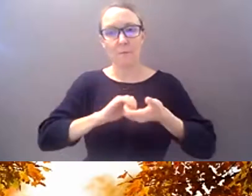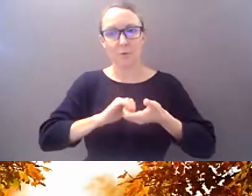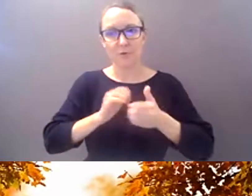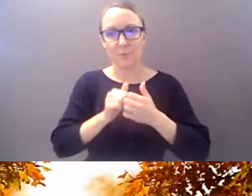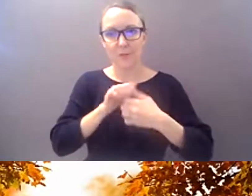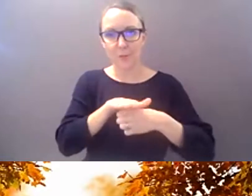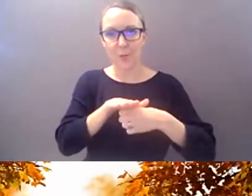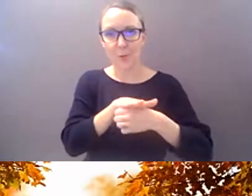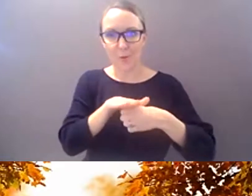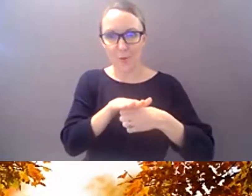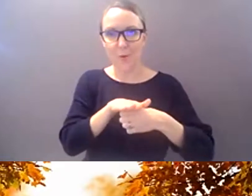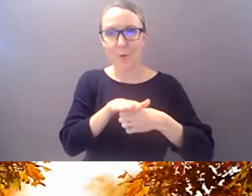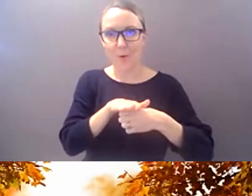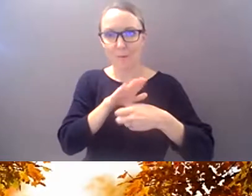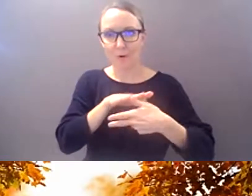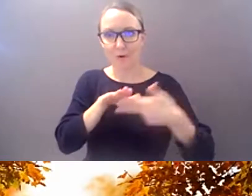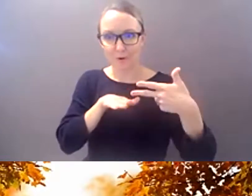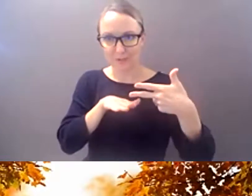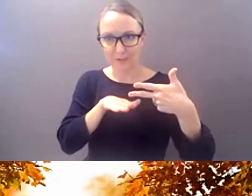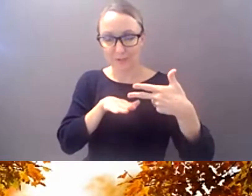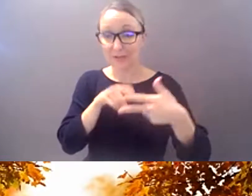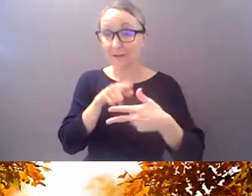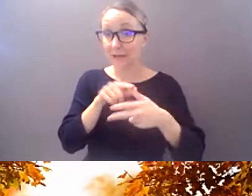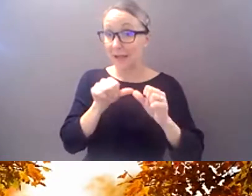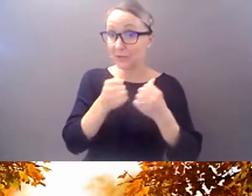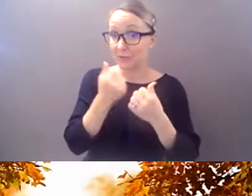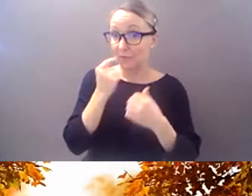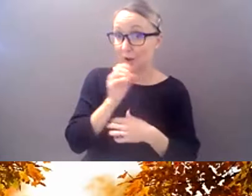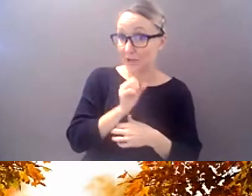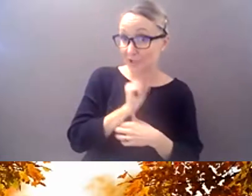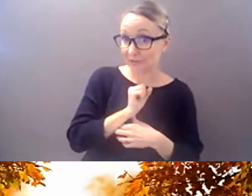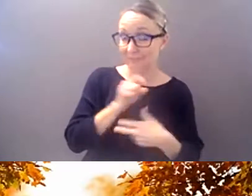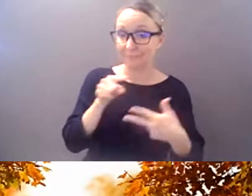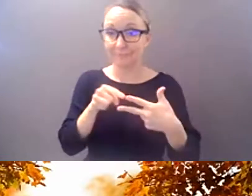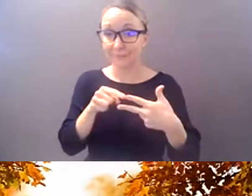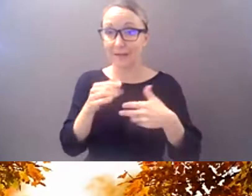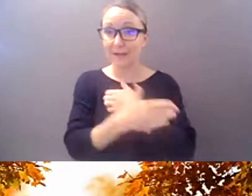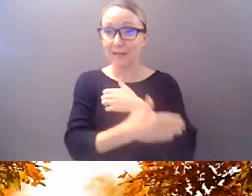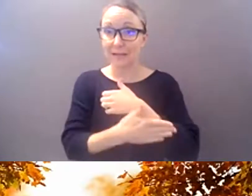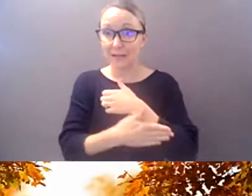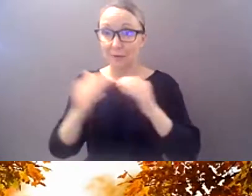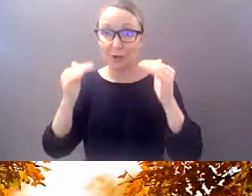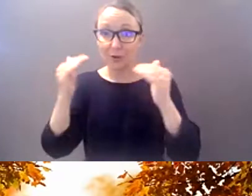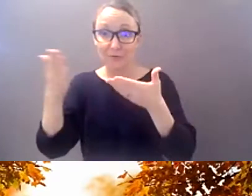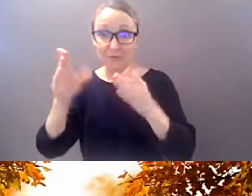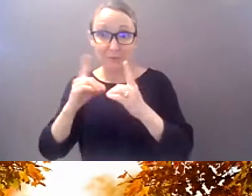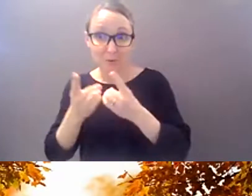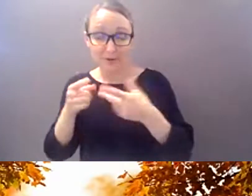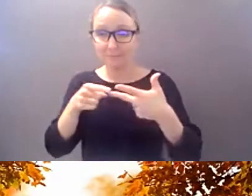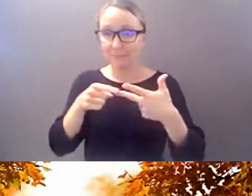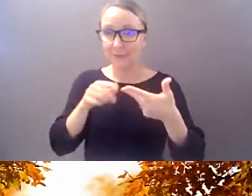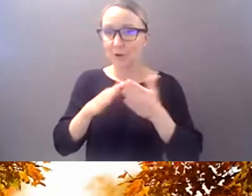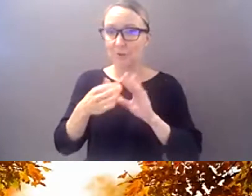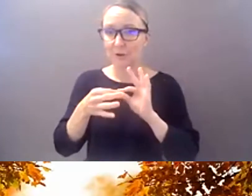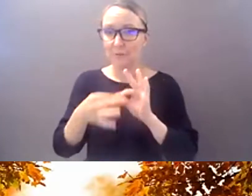among three key partners: the local area agency on aging, the county adult services department, and community-based